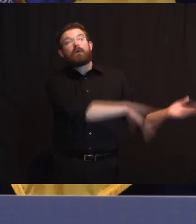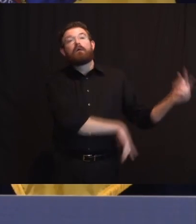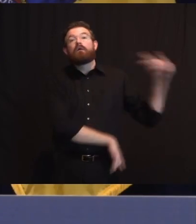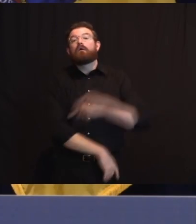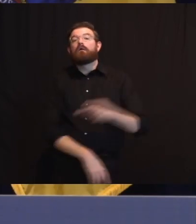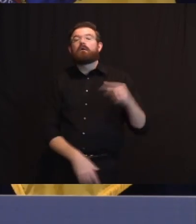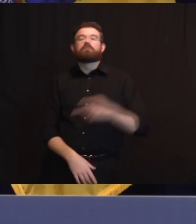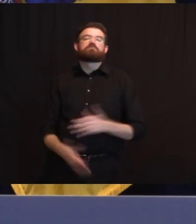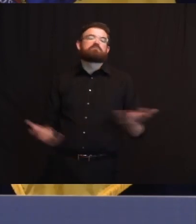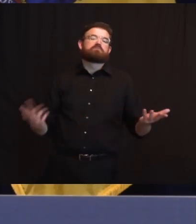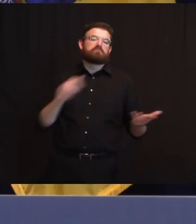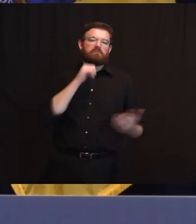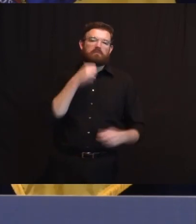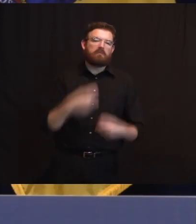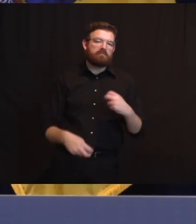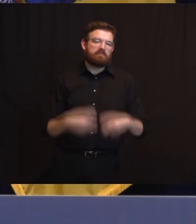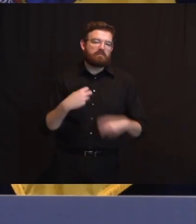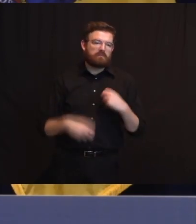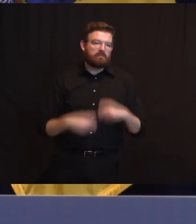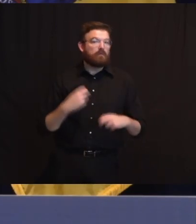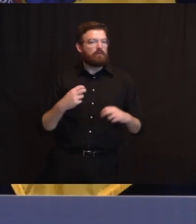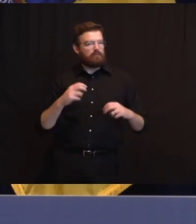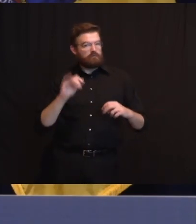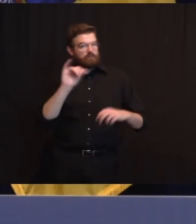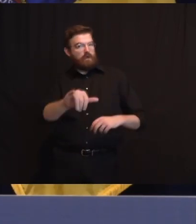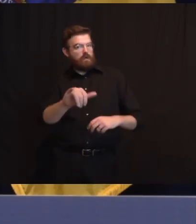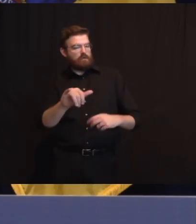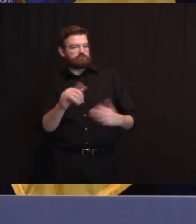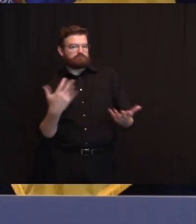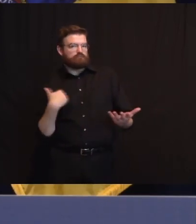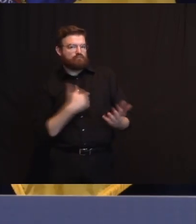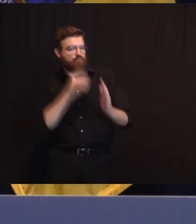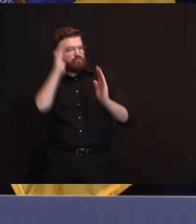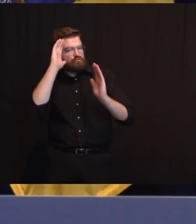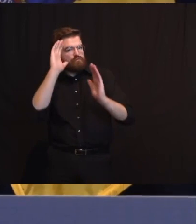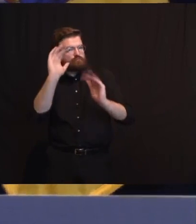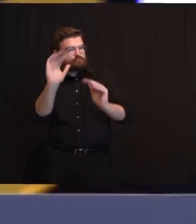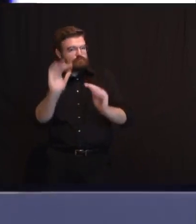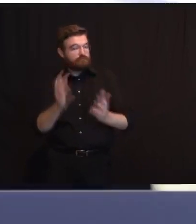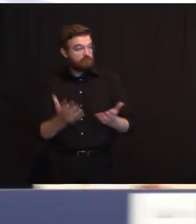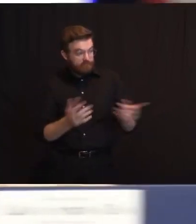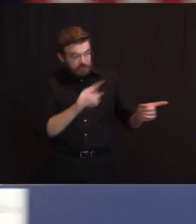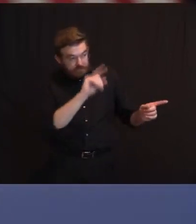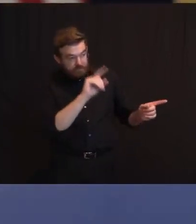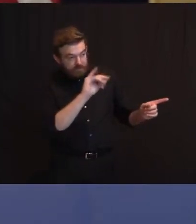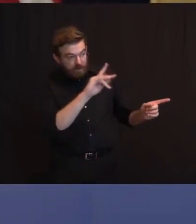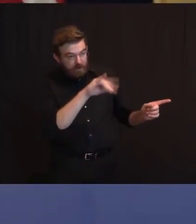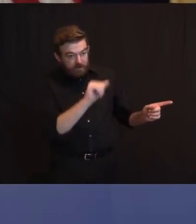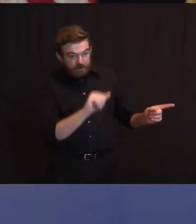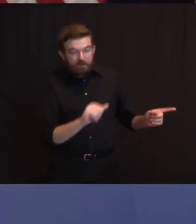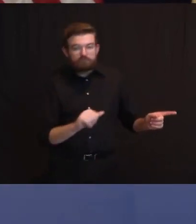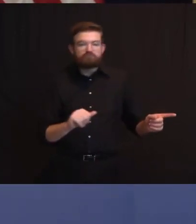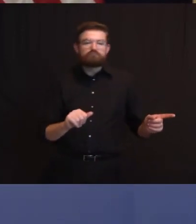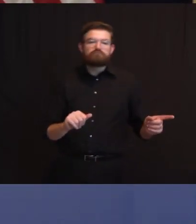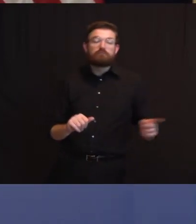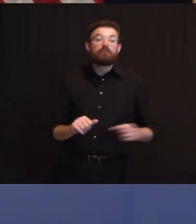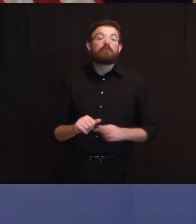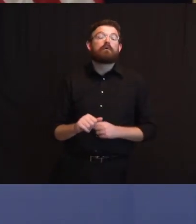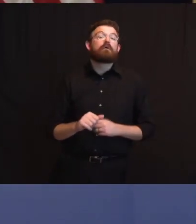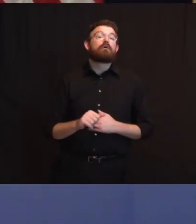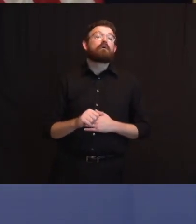that infection curve starts getting in the right direction. Zakiya, do you want anything specific to that? Sure, I would just say the guidance that we had put out for